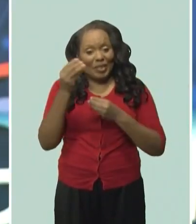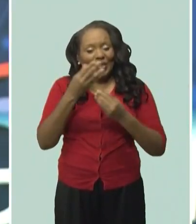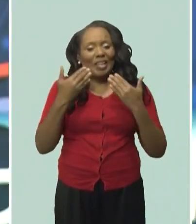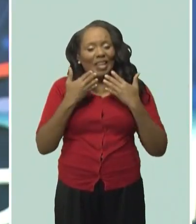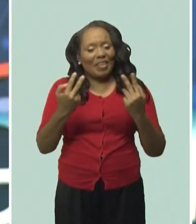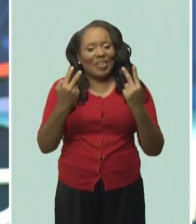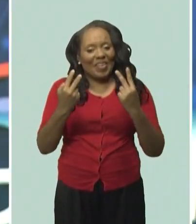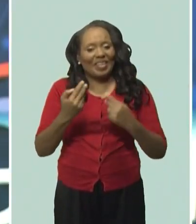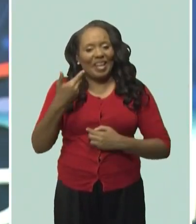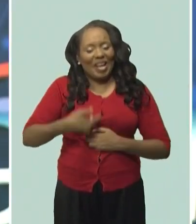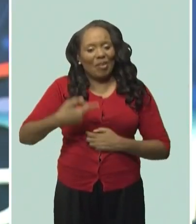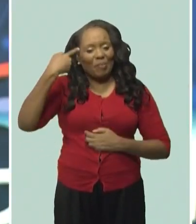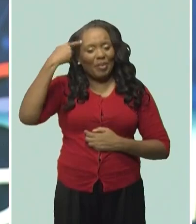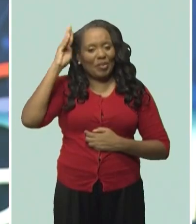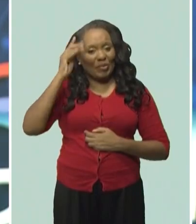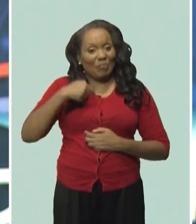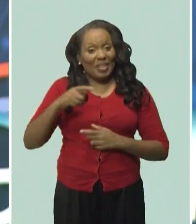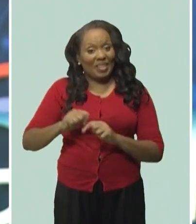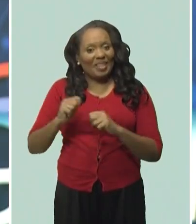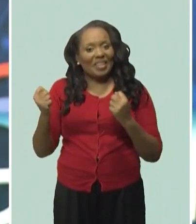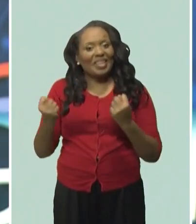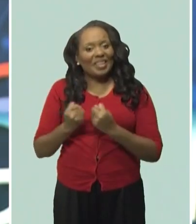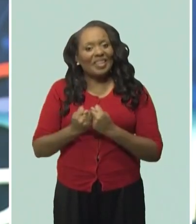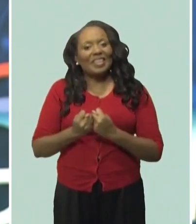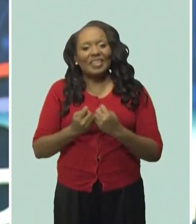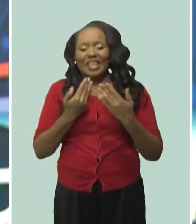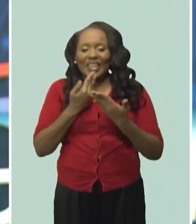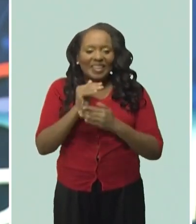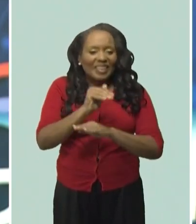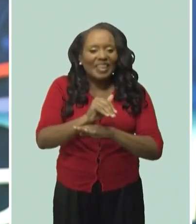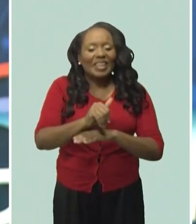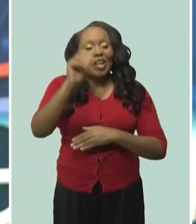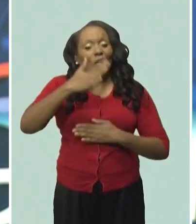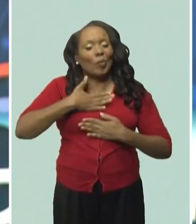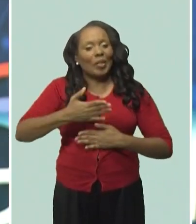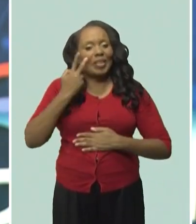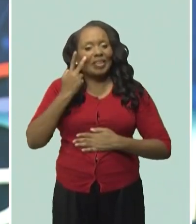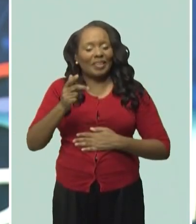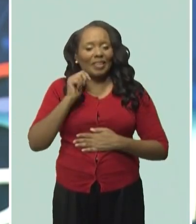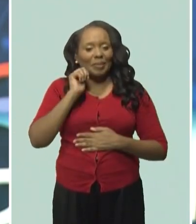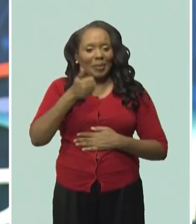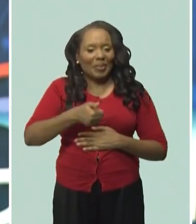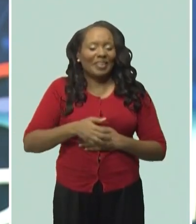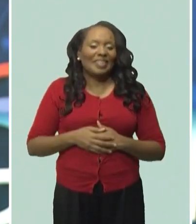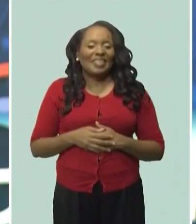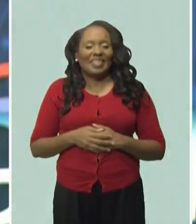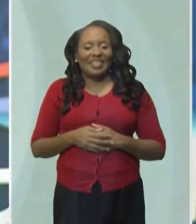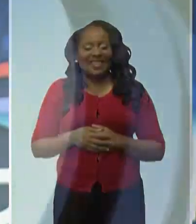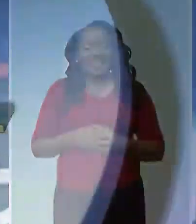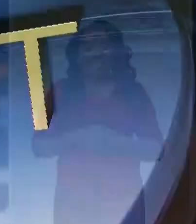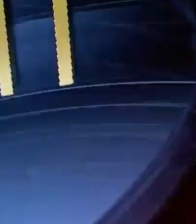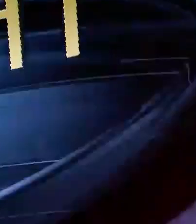for spending it with us. I'm Pearson Bowen. For the crew, to all of you, good night. By God's will, we'll see you tomorrow.